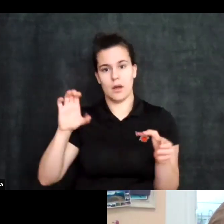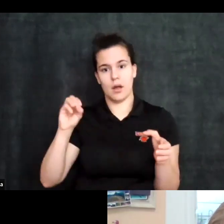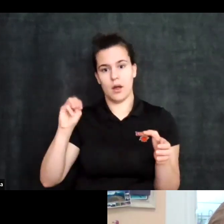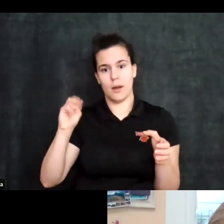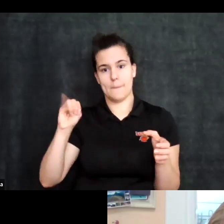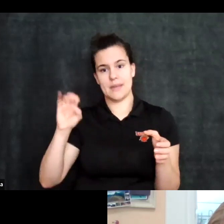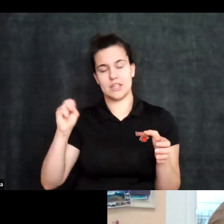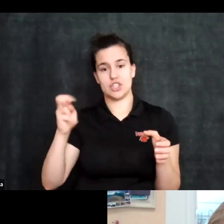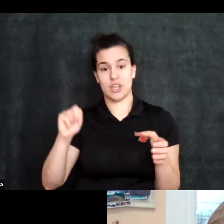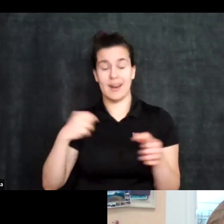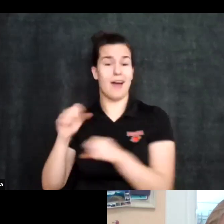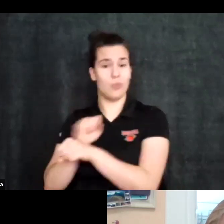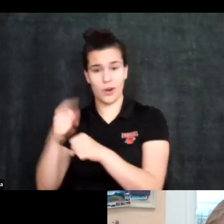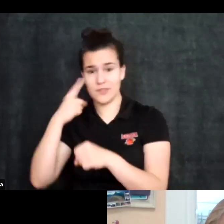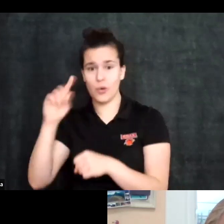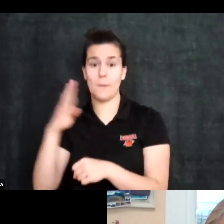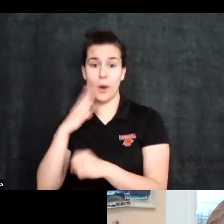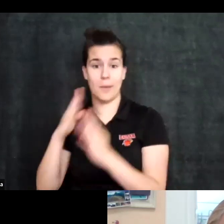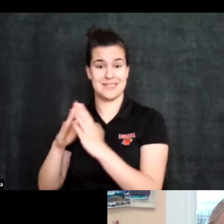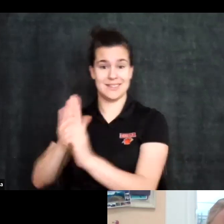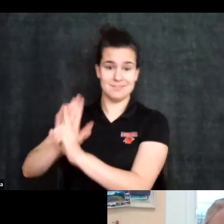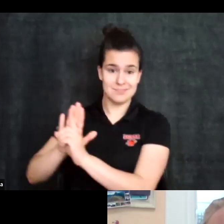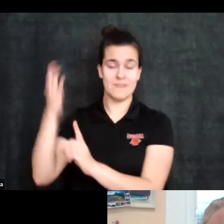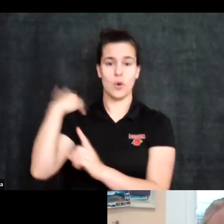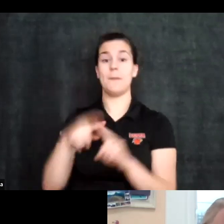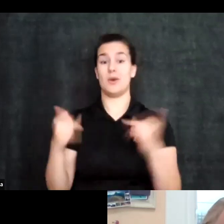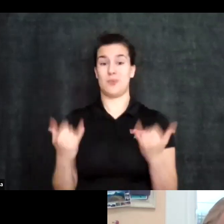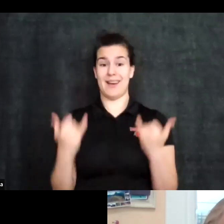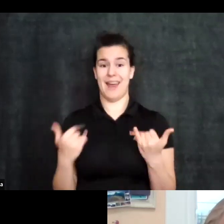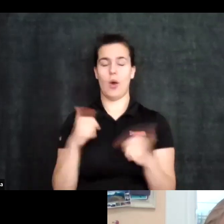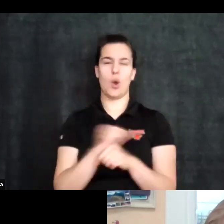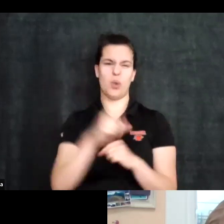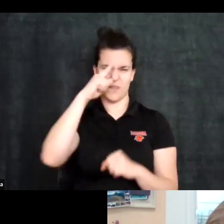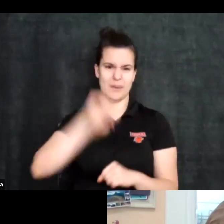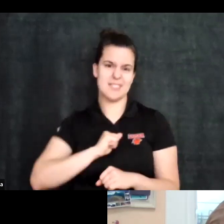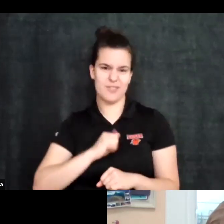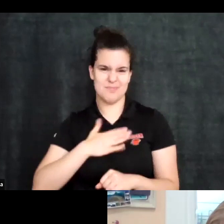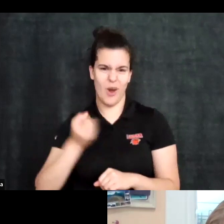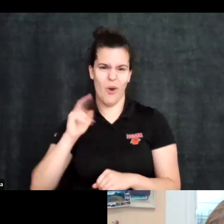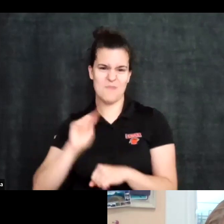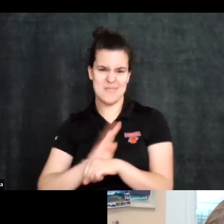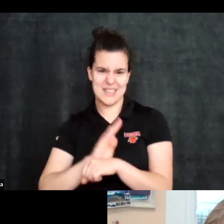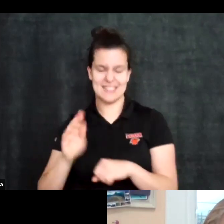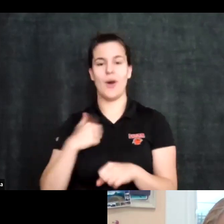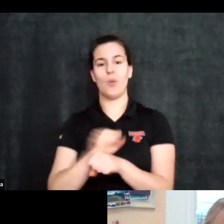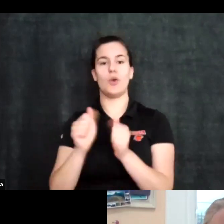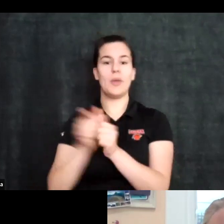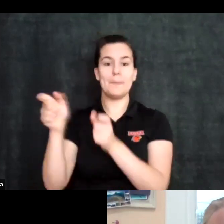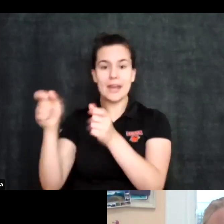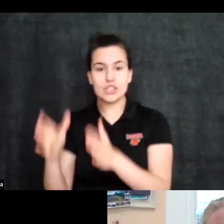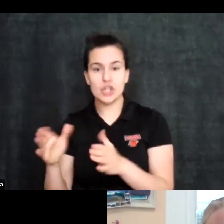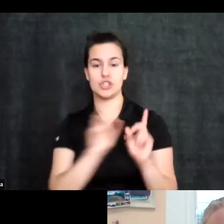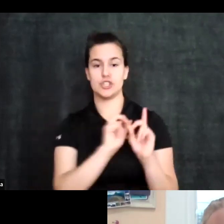myself. I work with mayors and city managers and department supervisors,